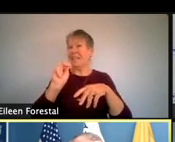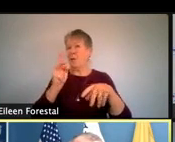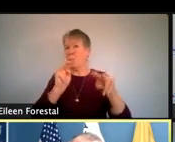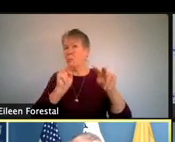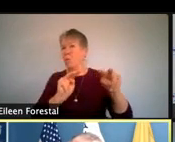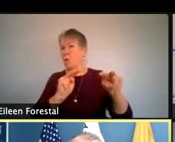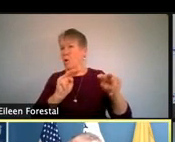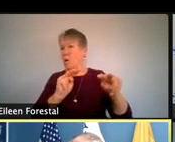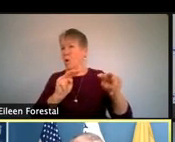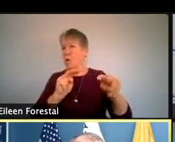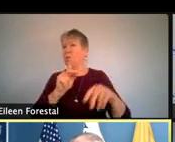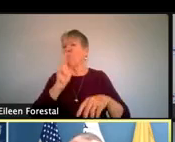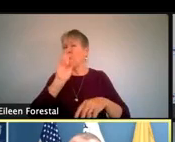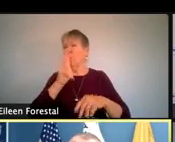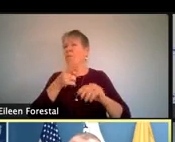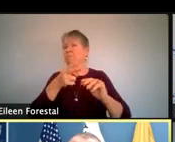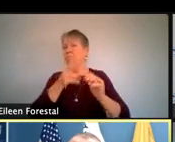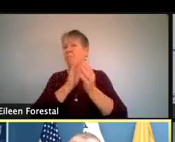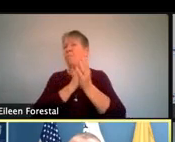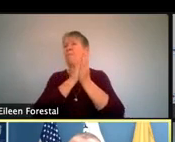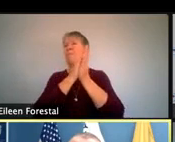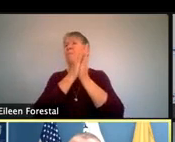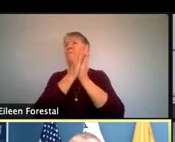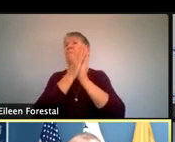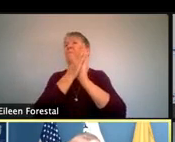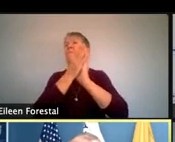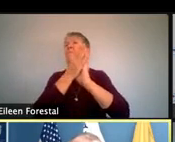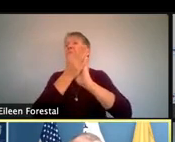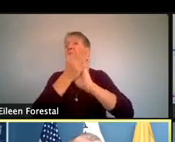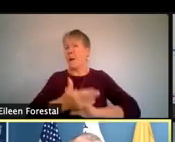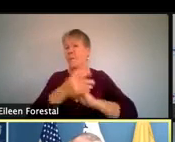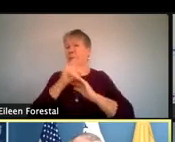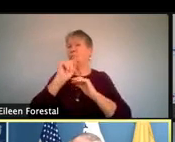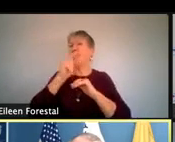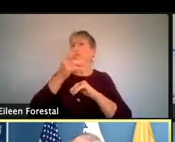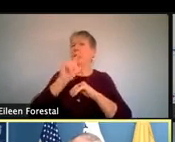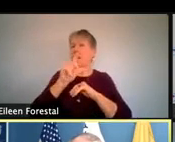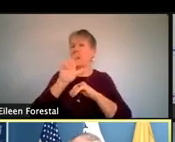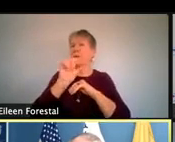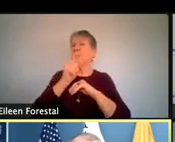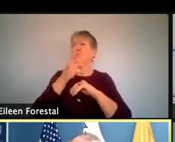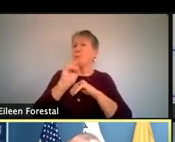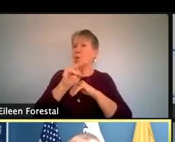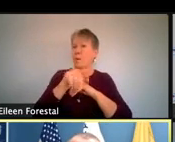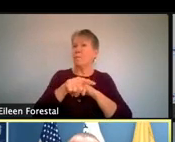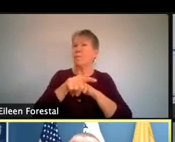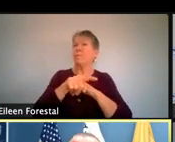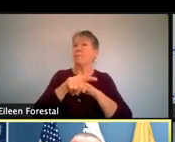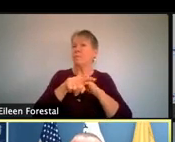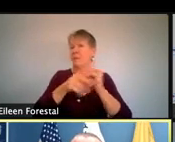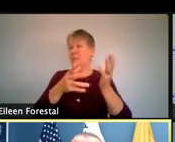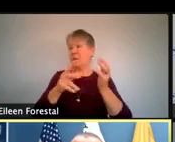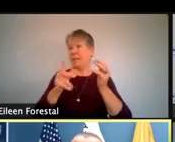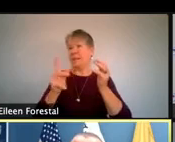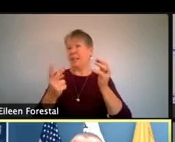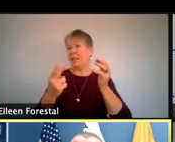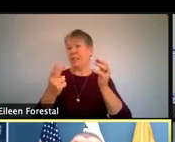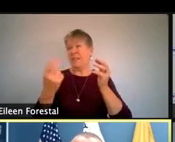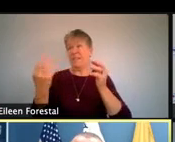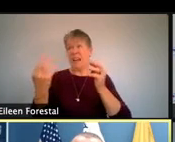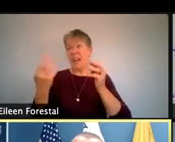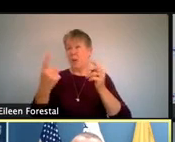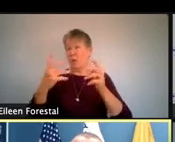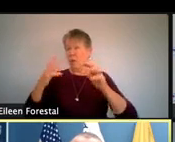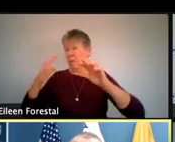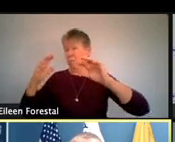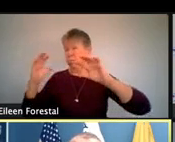rain Thursday and Friday. I think we're expecting 1 to 3 inches of rain. And just remind folks that this time of year with the